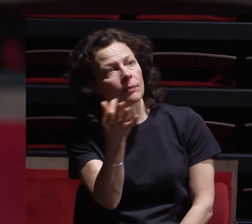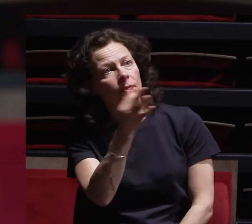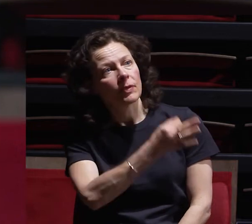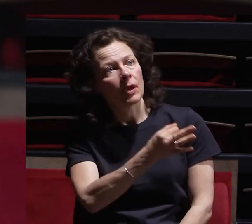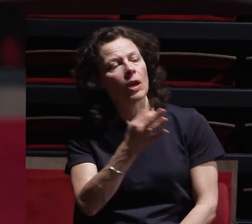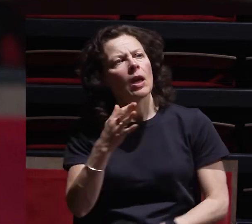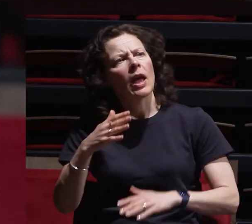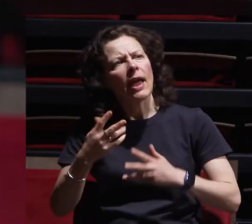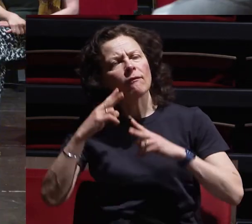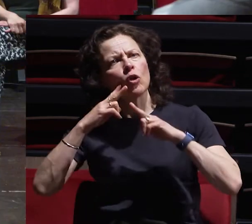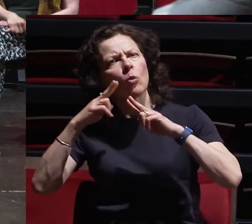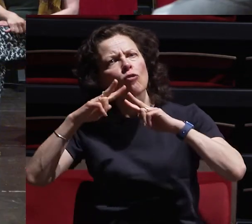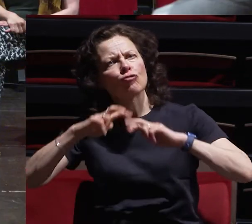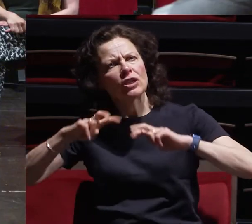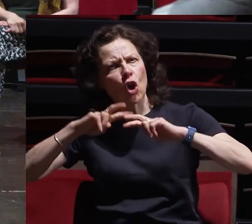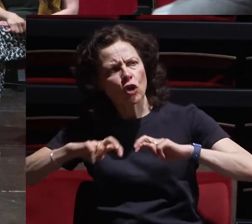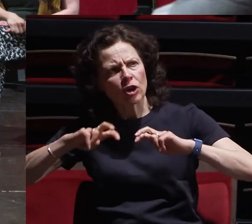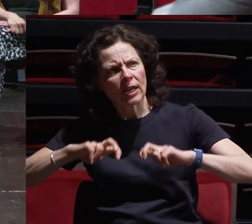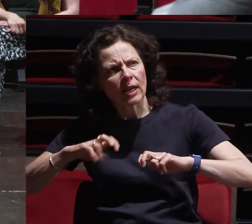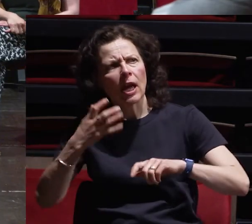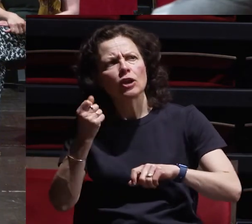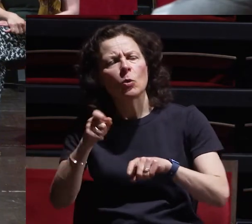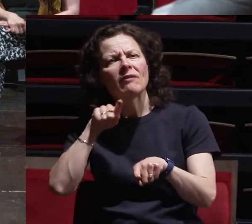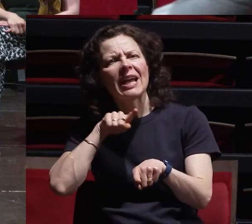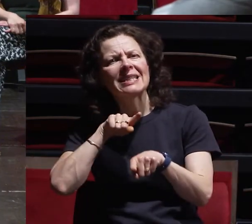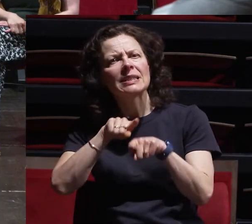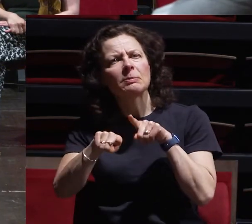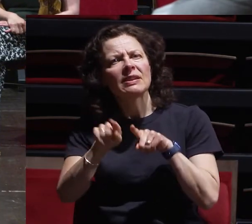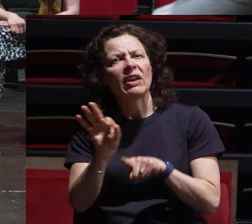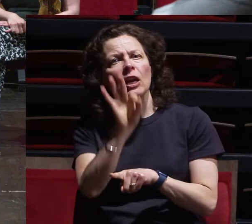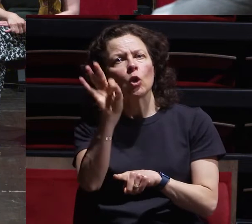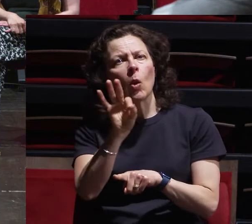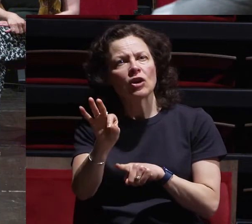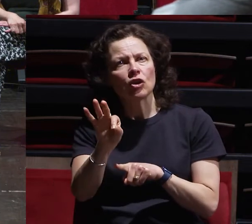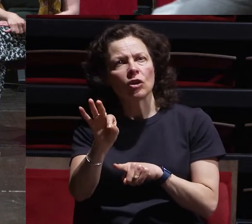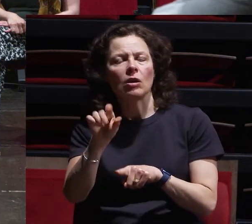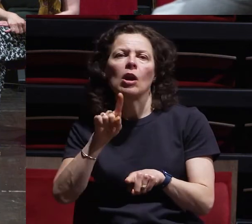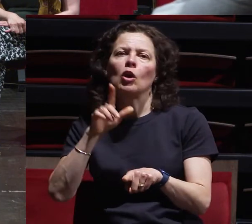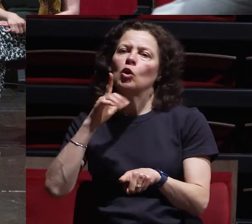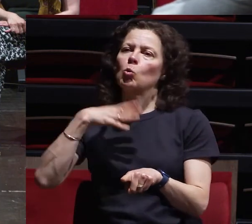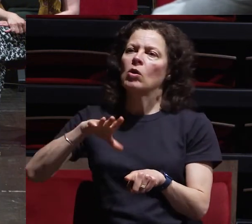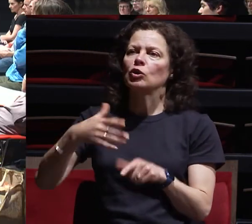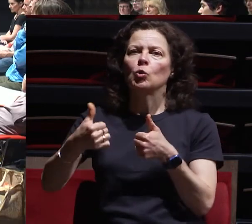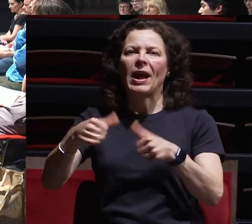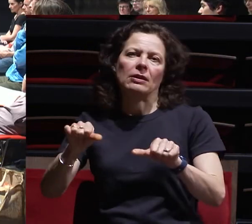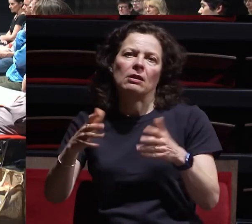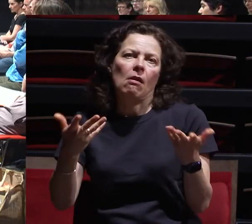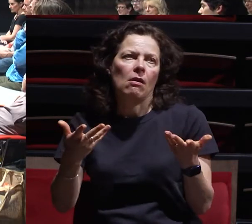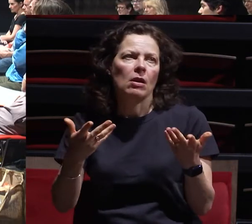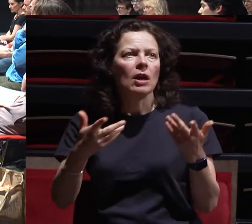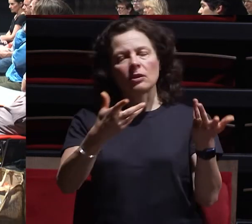Great question, thank you. Great question, yeah. Whenever you're researching, do you have a specific question that you want to answer in the